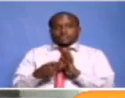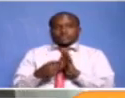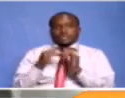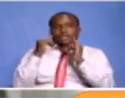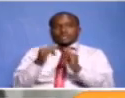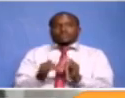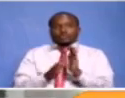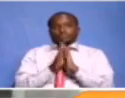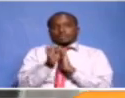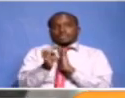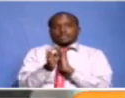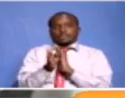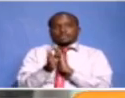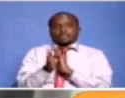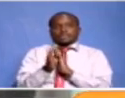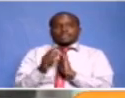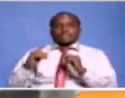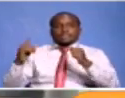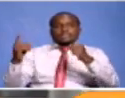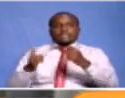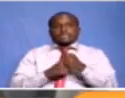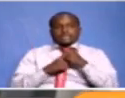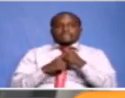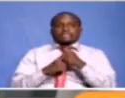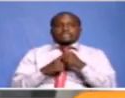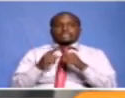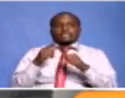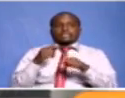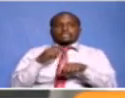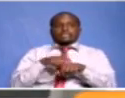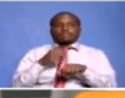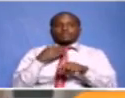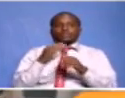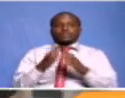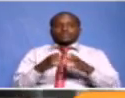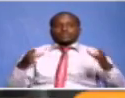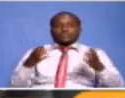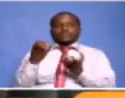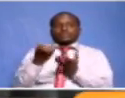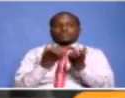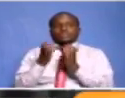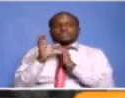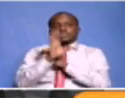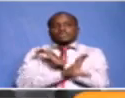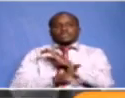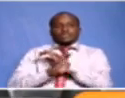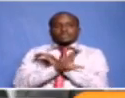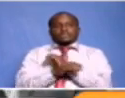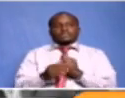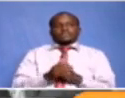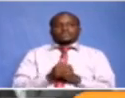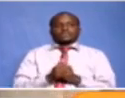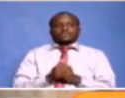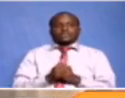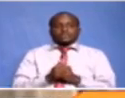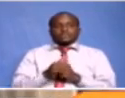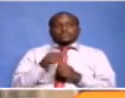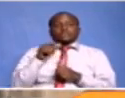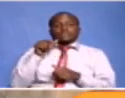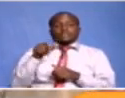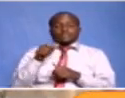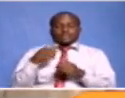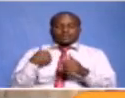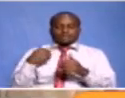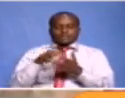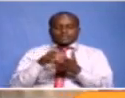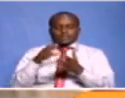branch is the lender's sixth as it seeks to grow its business across the country. Caritas, whose key shareholders are various